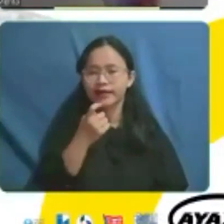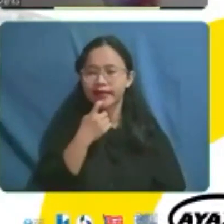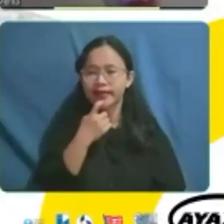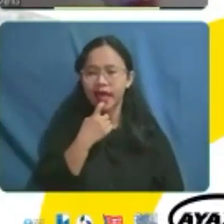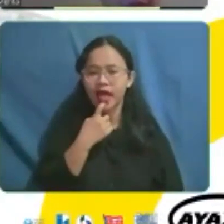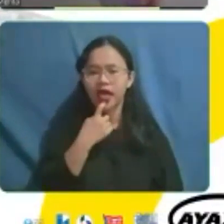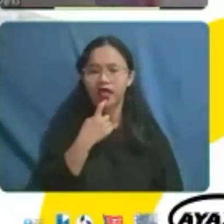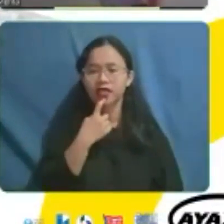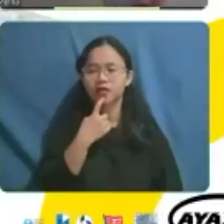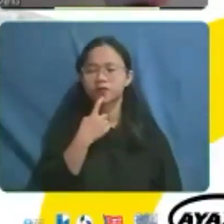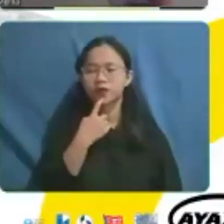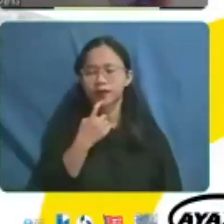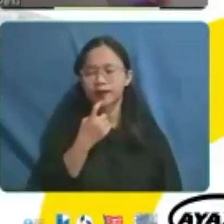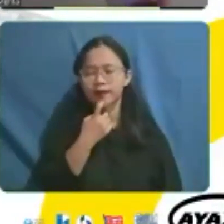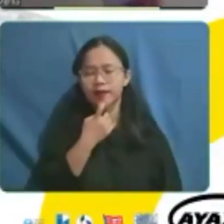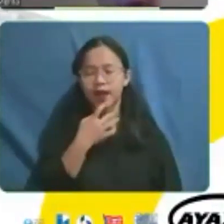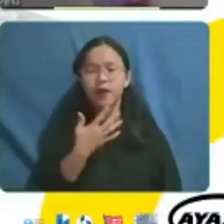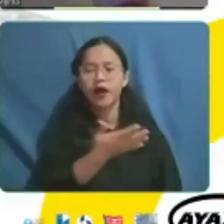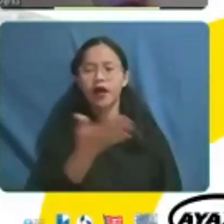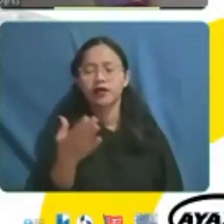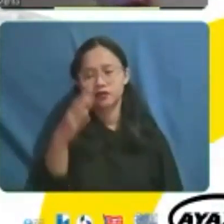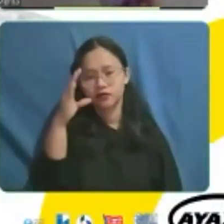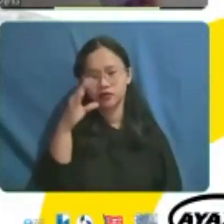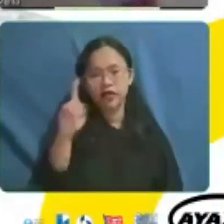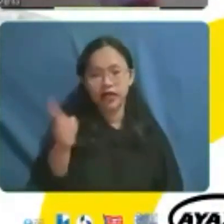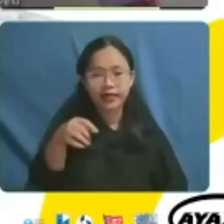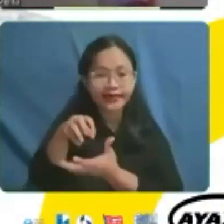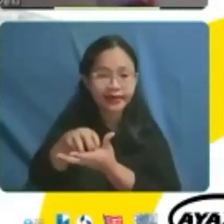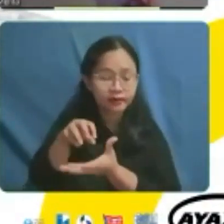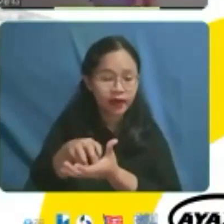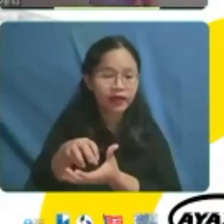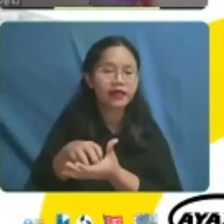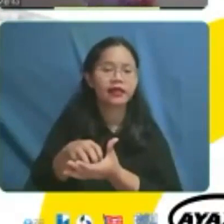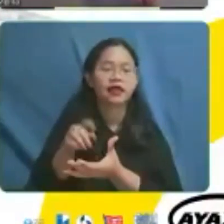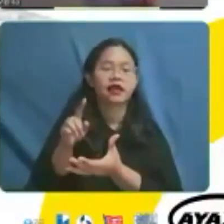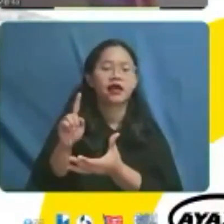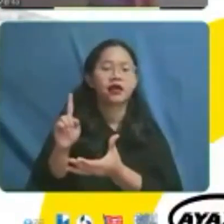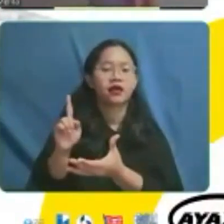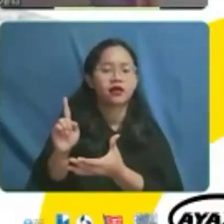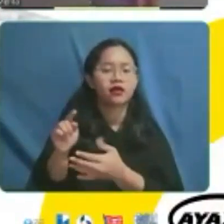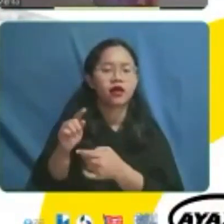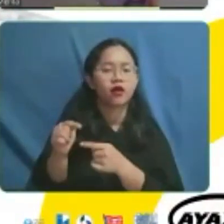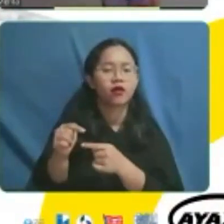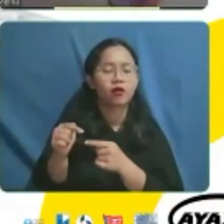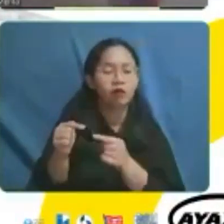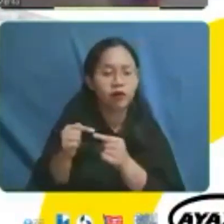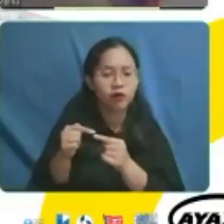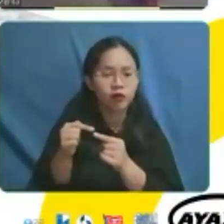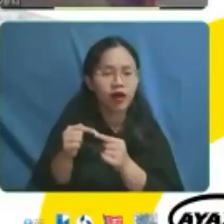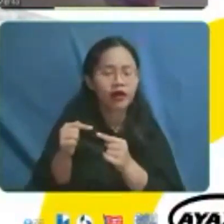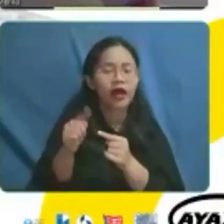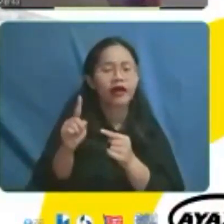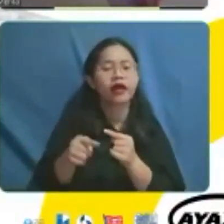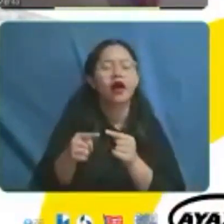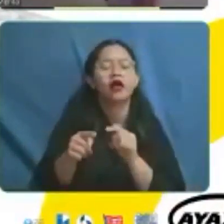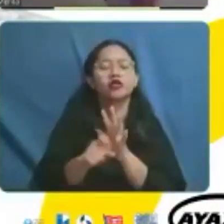everyone is now living in places that are exceeding the WHO health-based guidelines for air quality, but we're also seeing